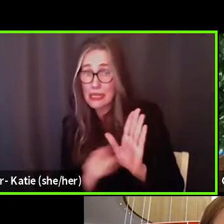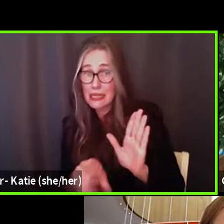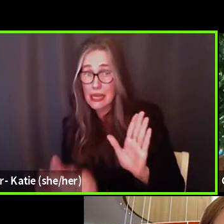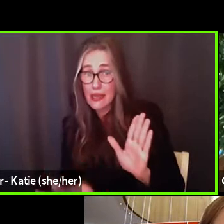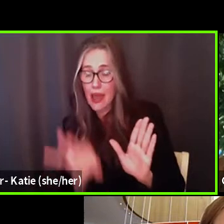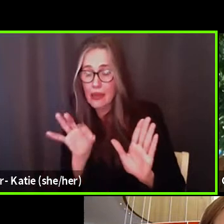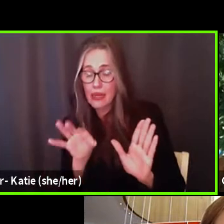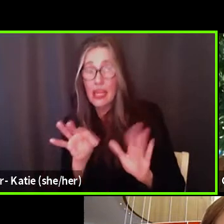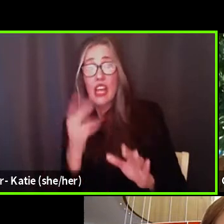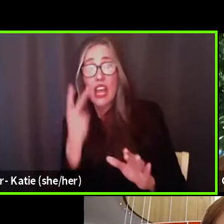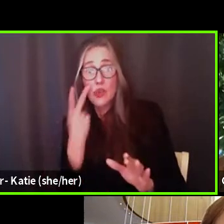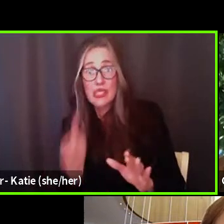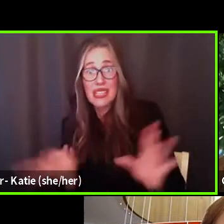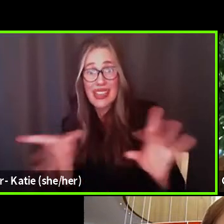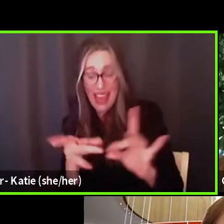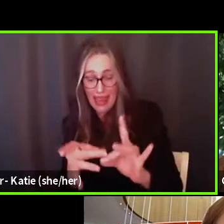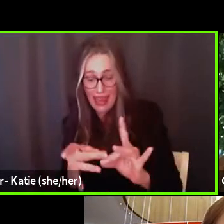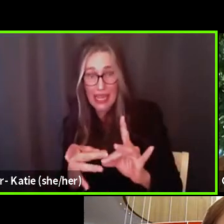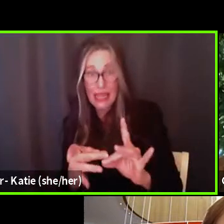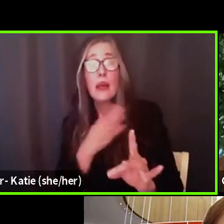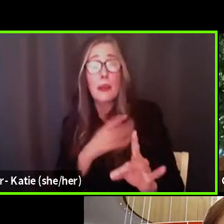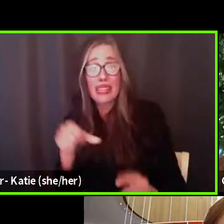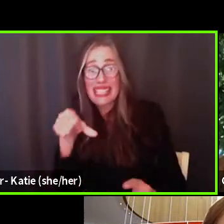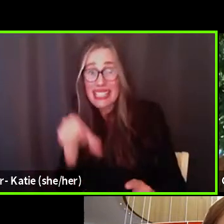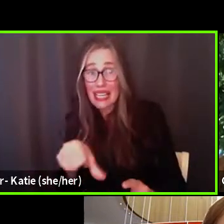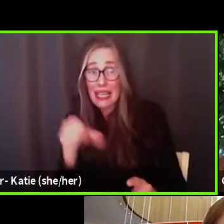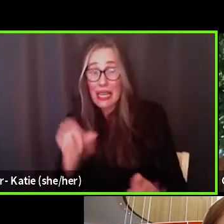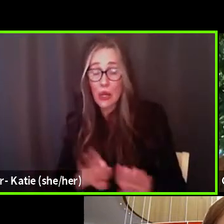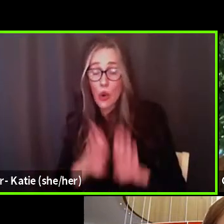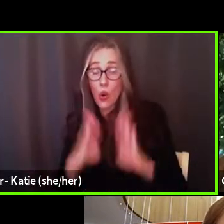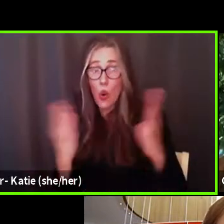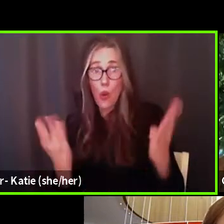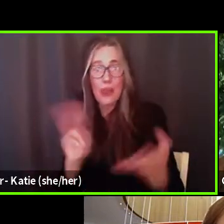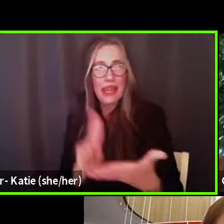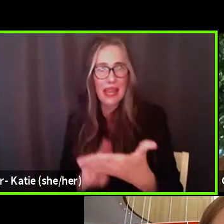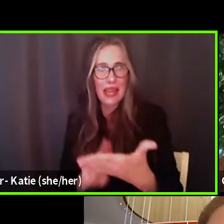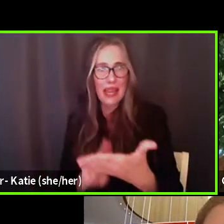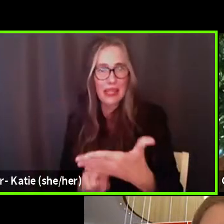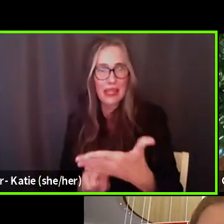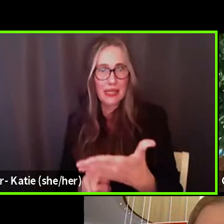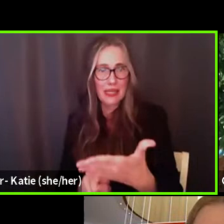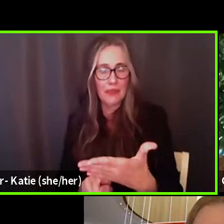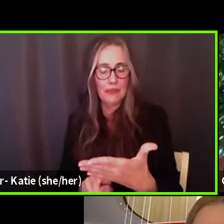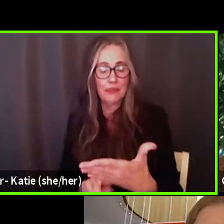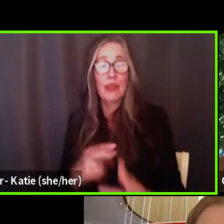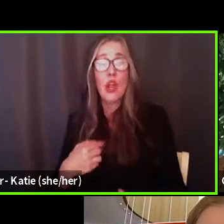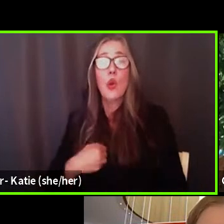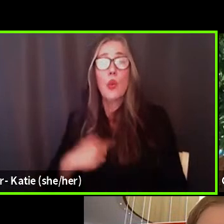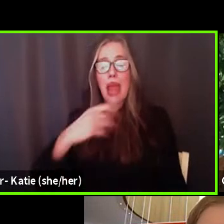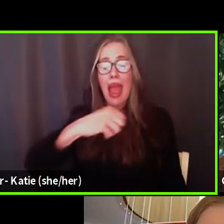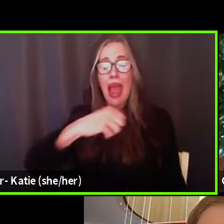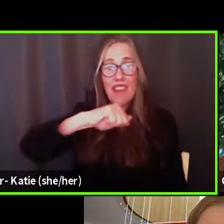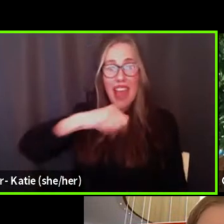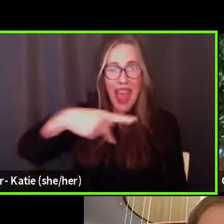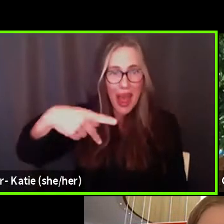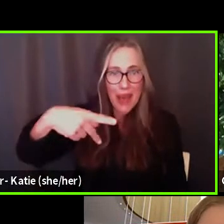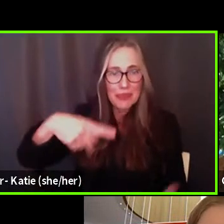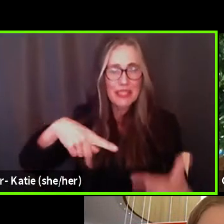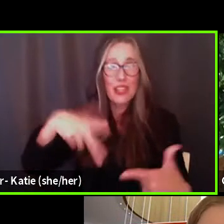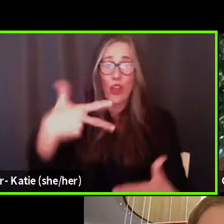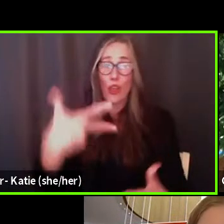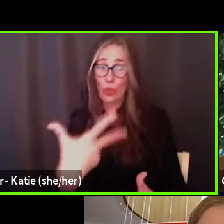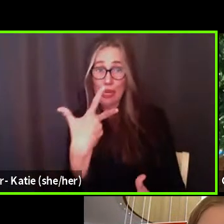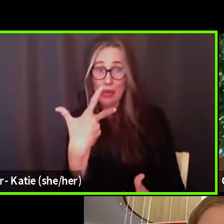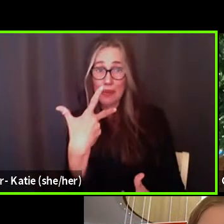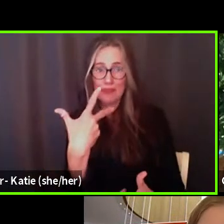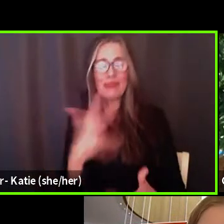sign if you haven't done so already so there are three different asks and um action items that our